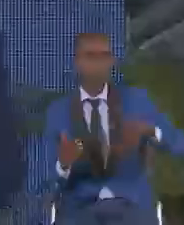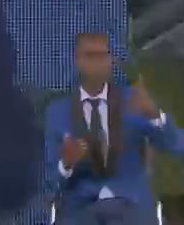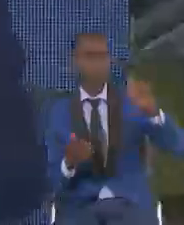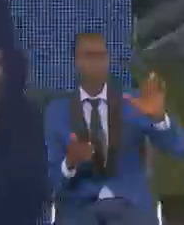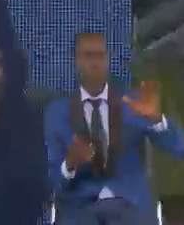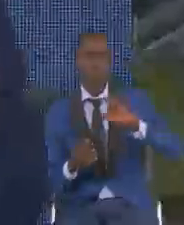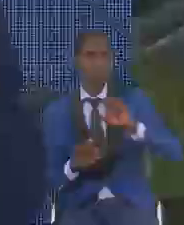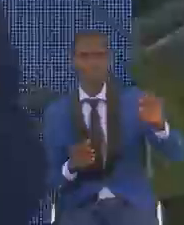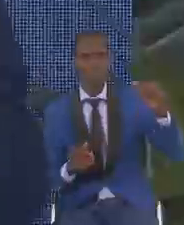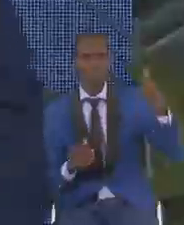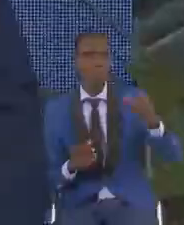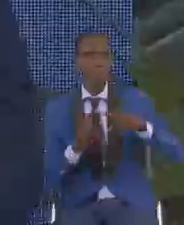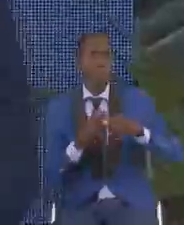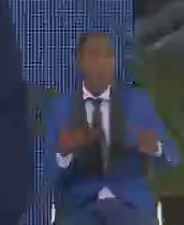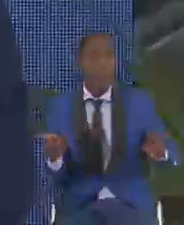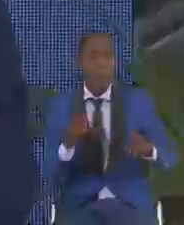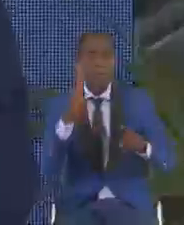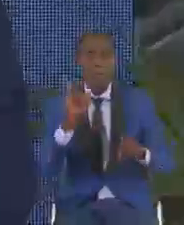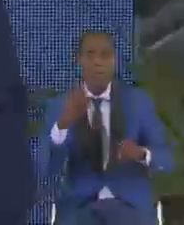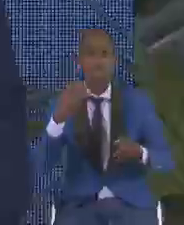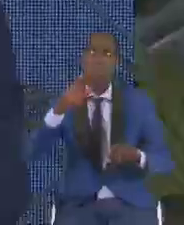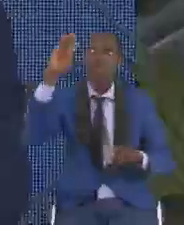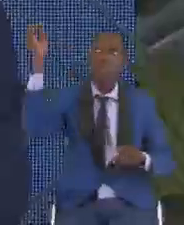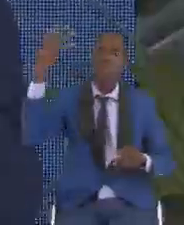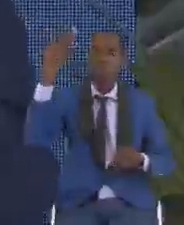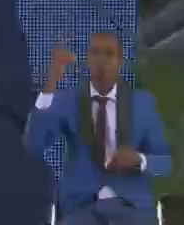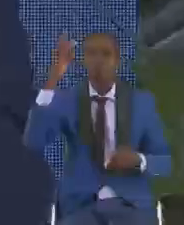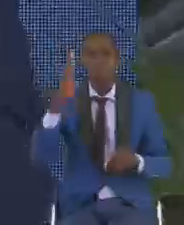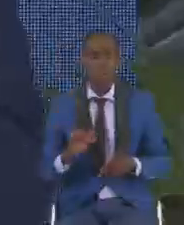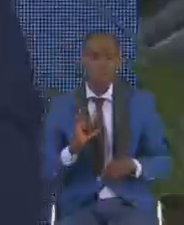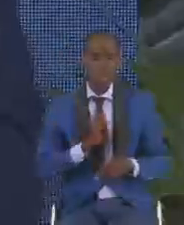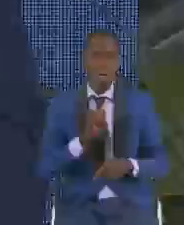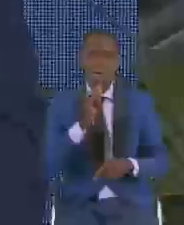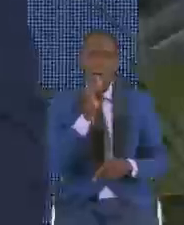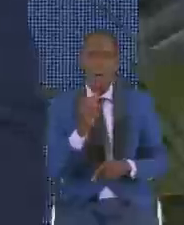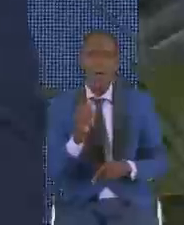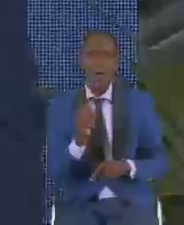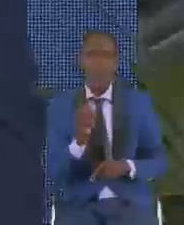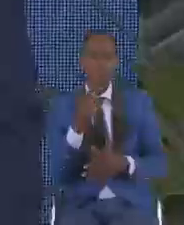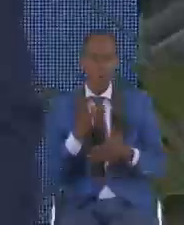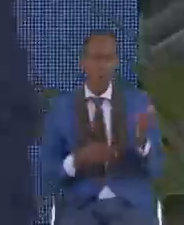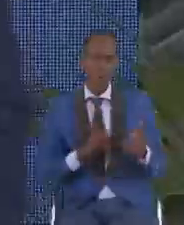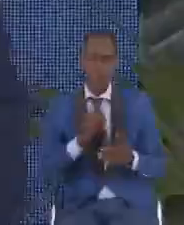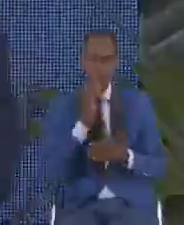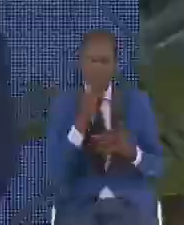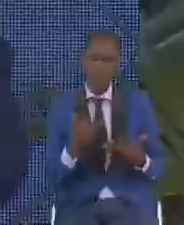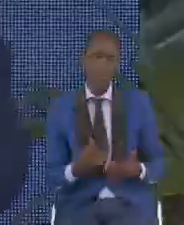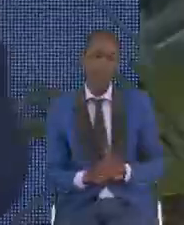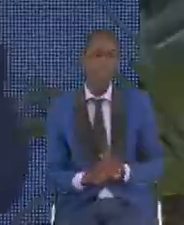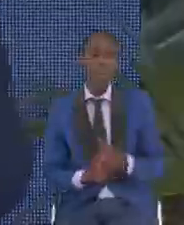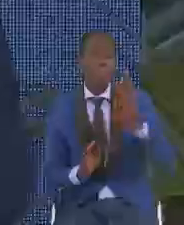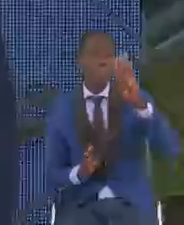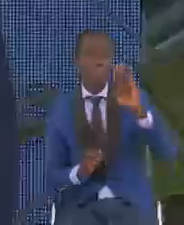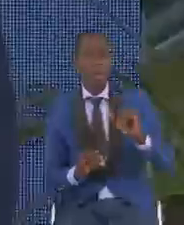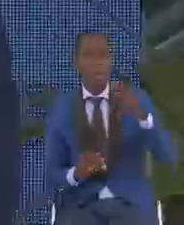10. But by the grace of God, I am what I am. By the